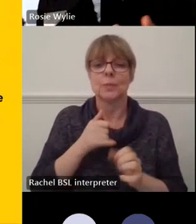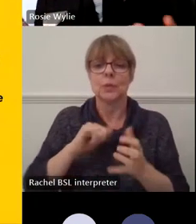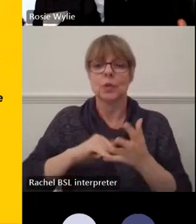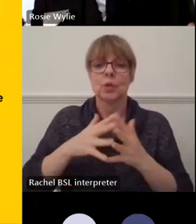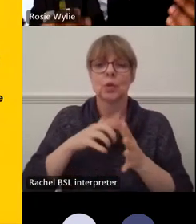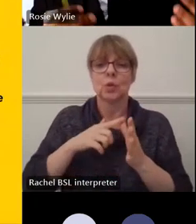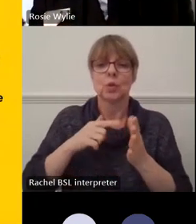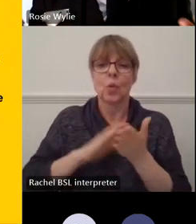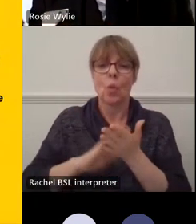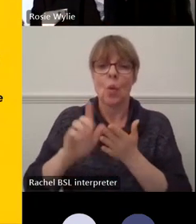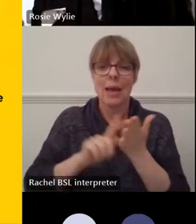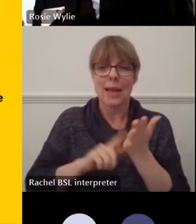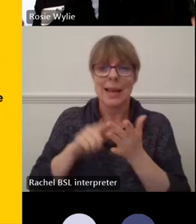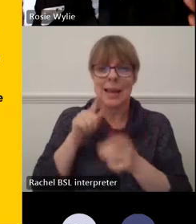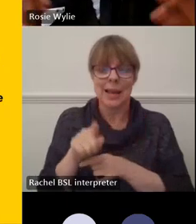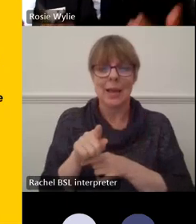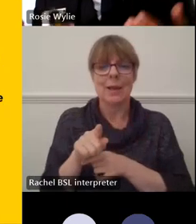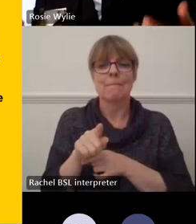integration process.